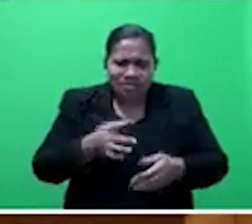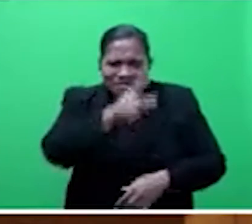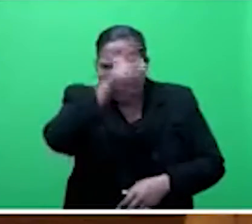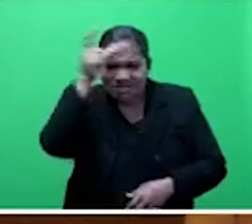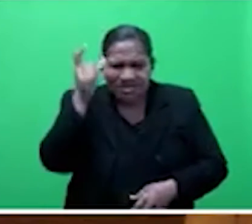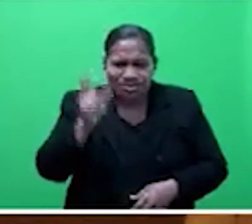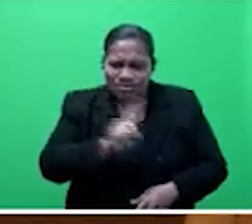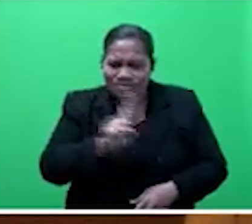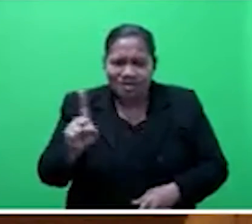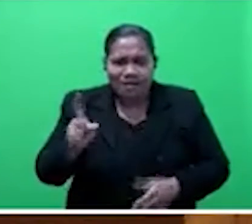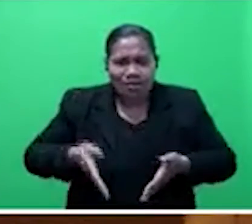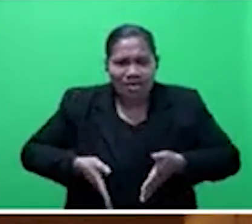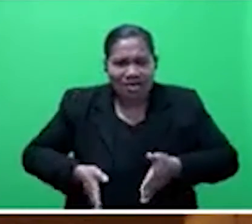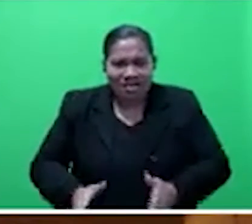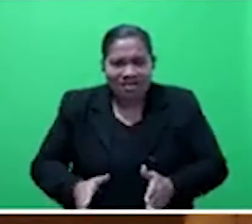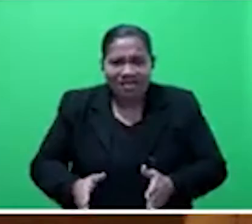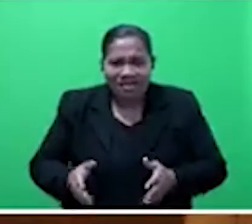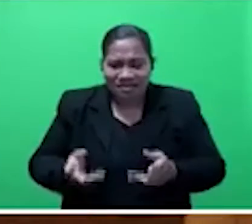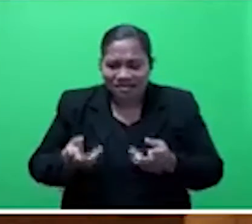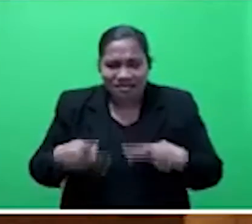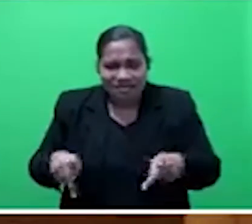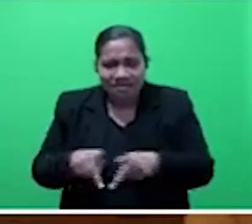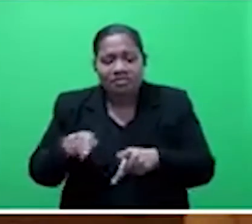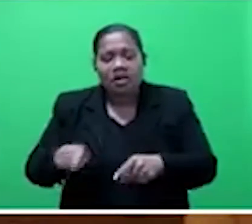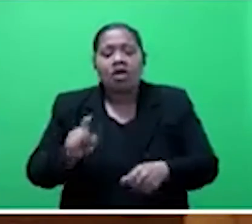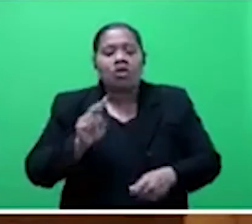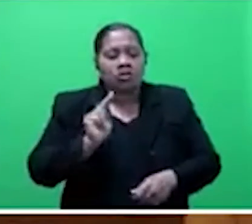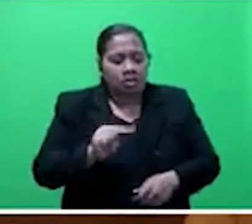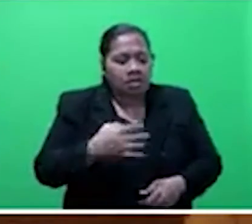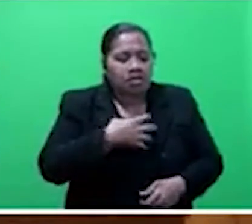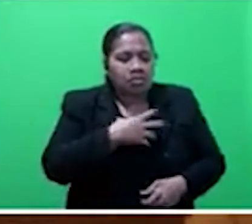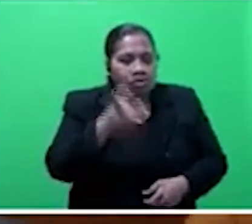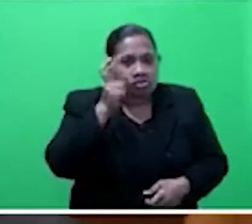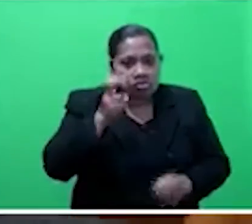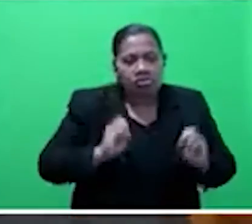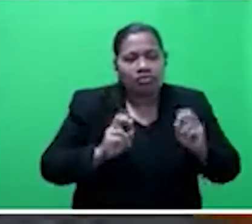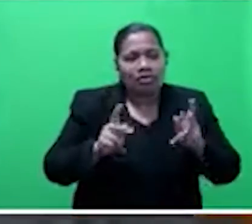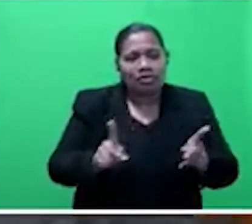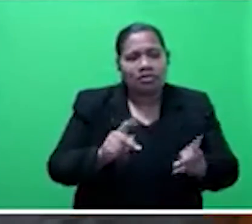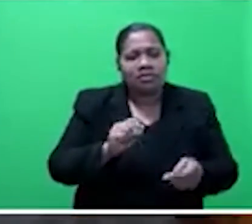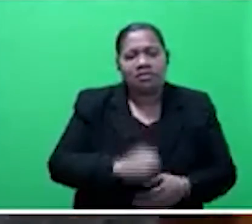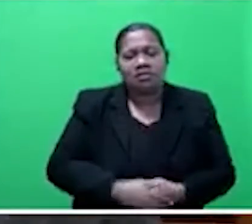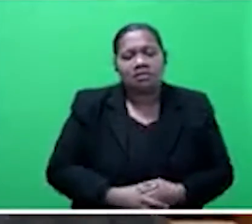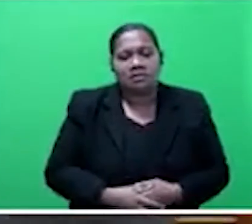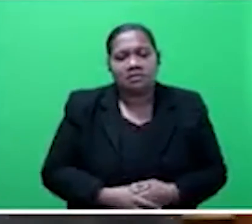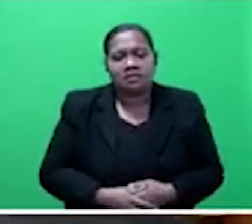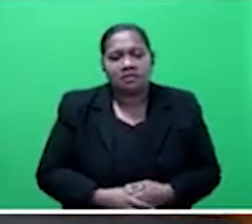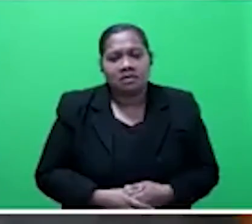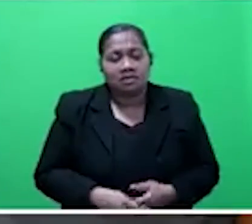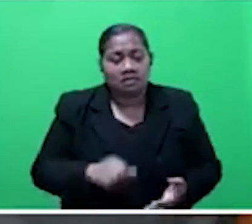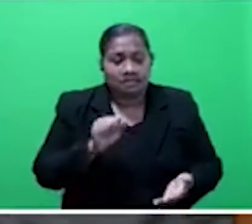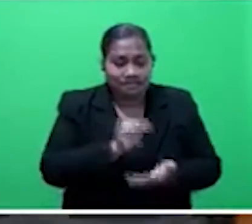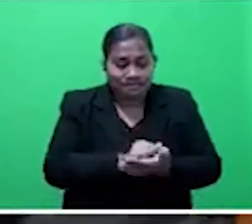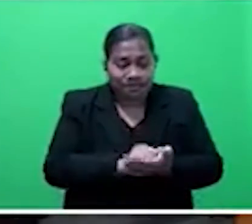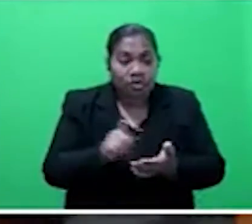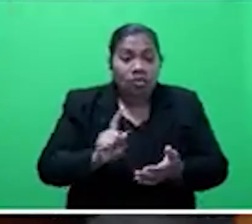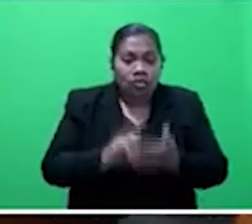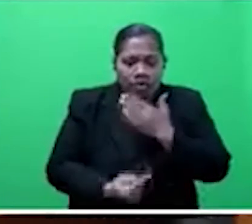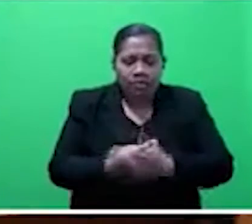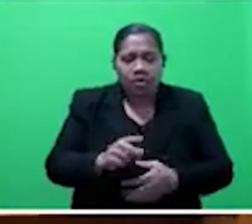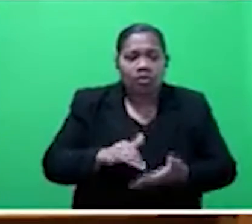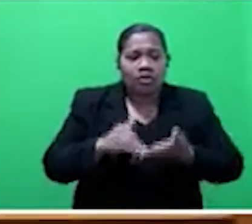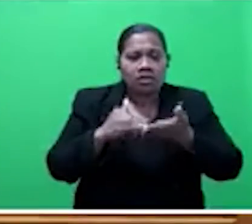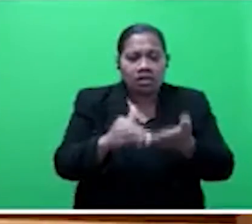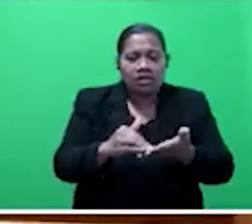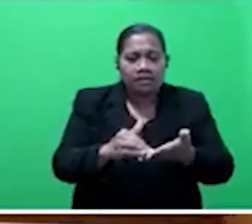provision of more training opportunities and appropriate remunerations will help in addressing the need we